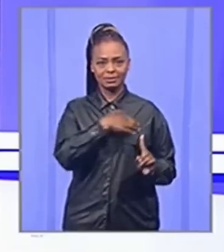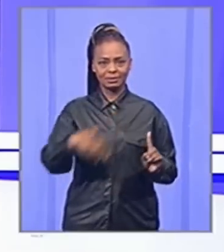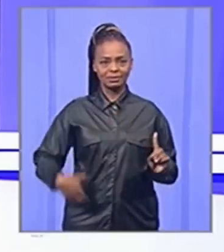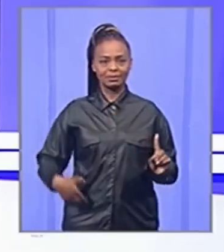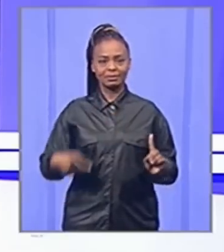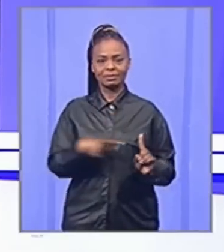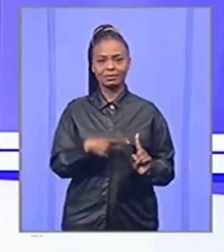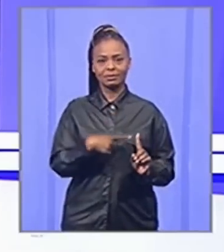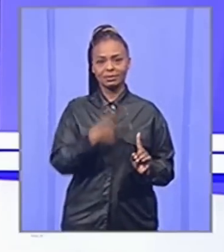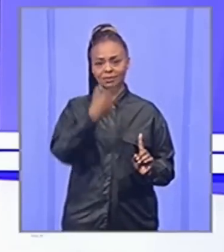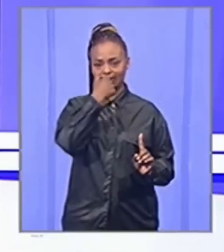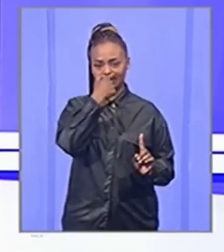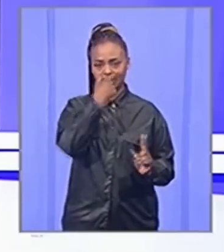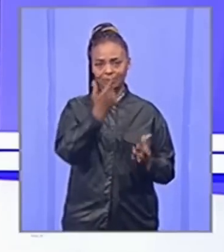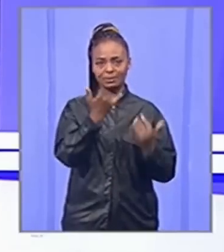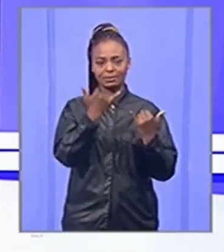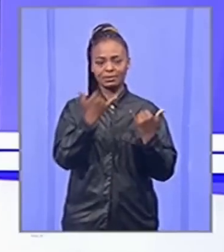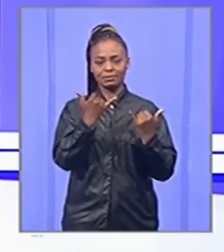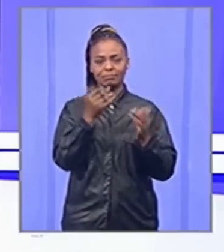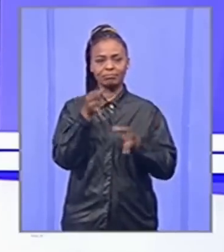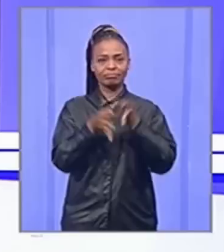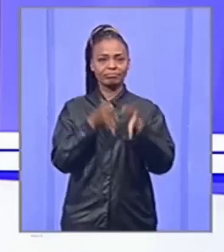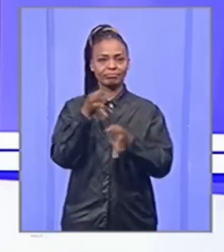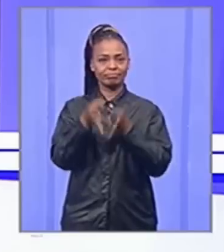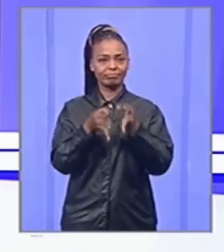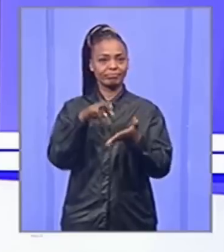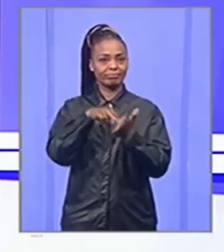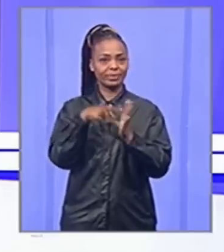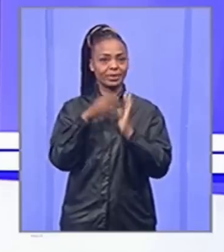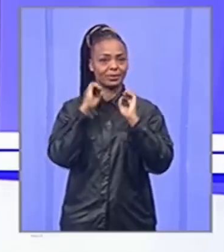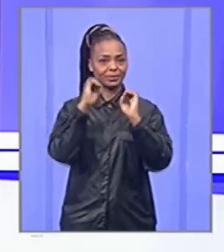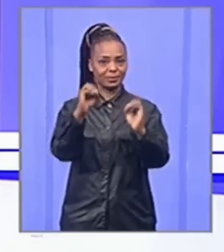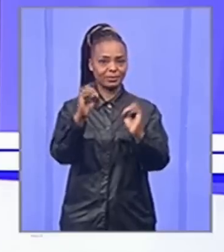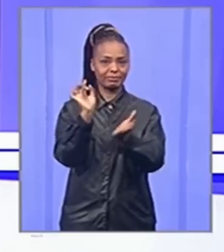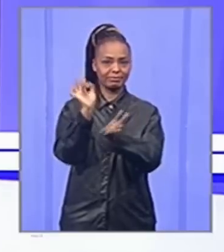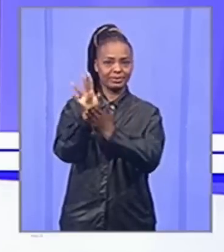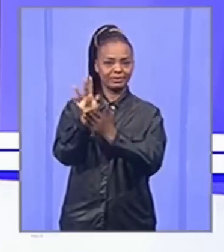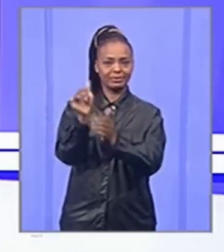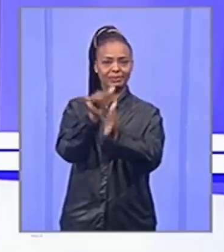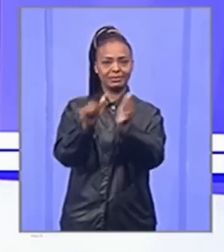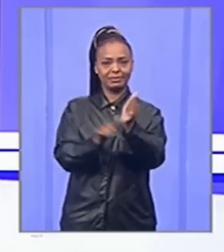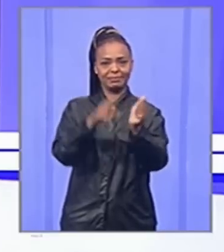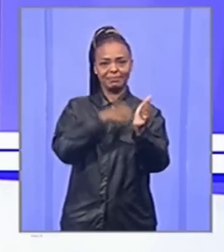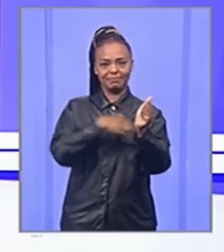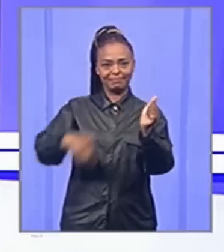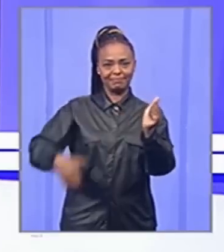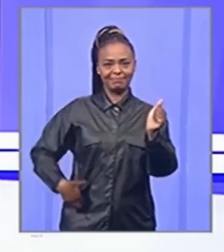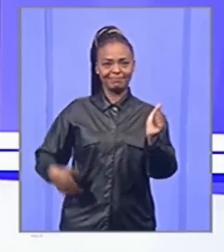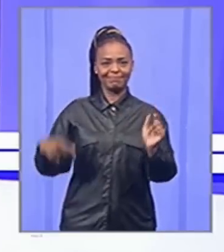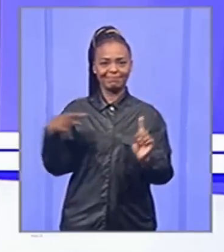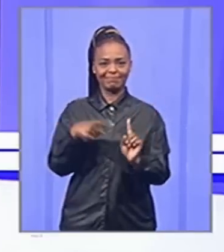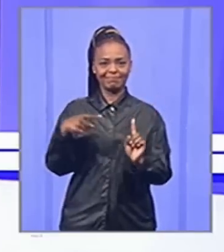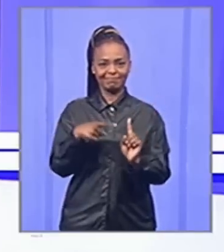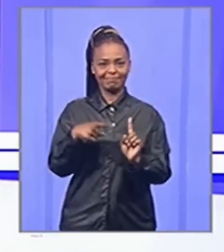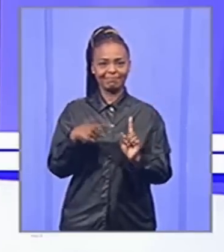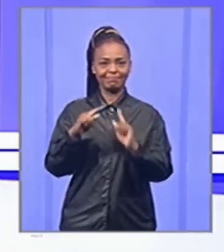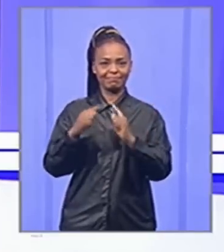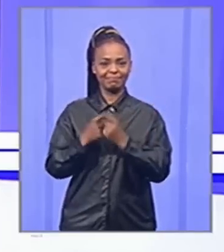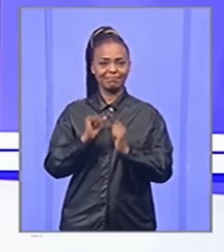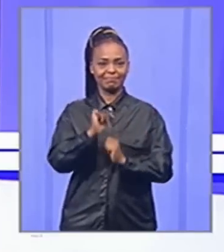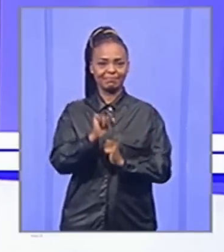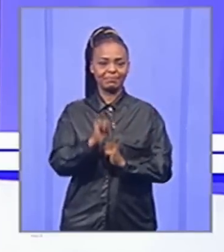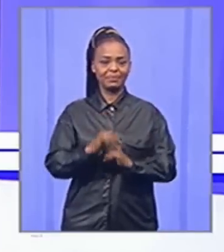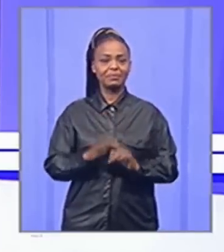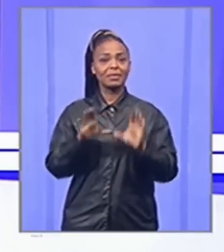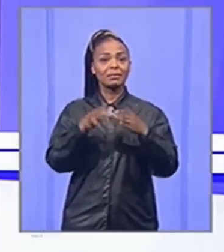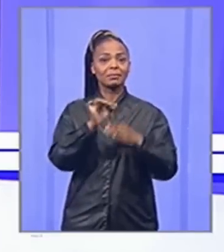Mo presidente Cyril Ramaphosa o boletse gore ga go leano la go tlosa motlatsa mo presidente go mokgatlo o be